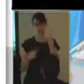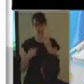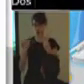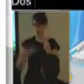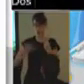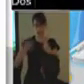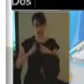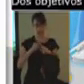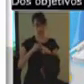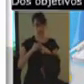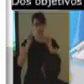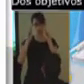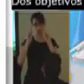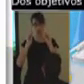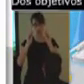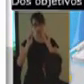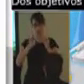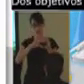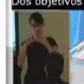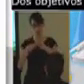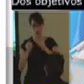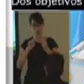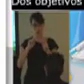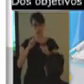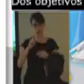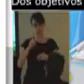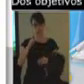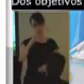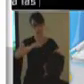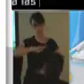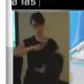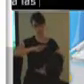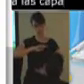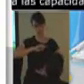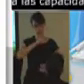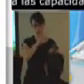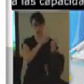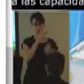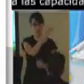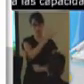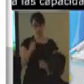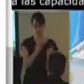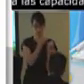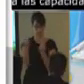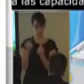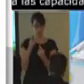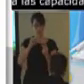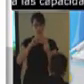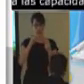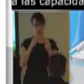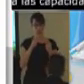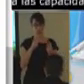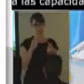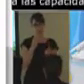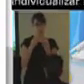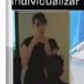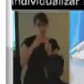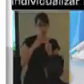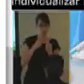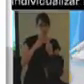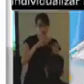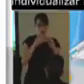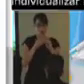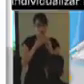and the 2 main objectives were to adapt training to the abilities of each person, to individualize, to personalize